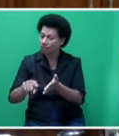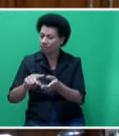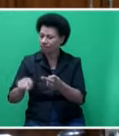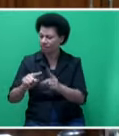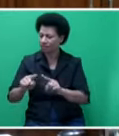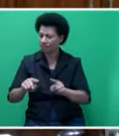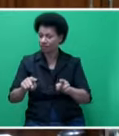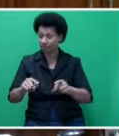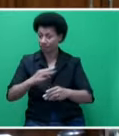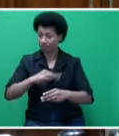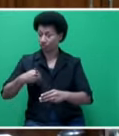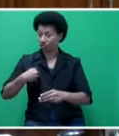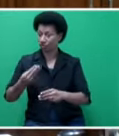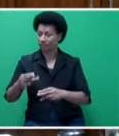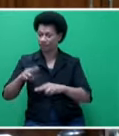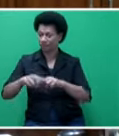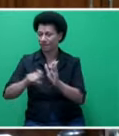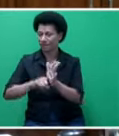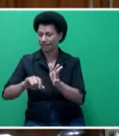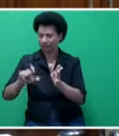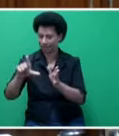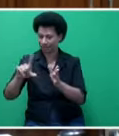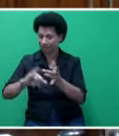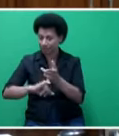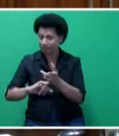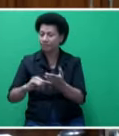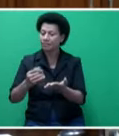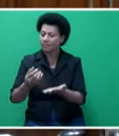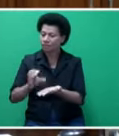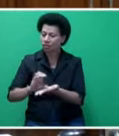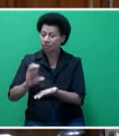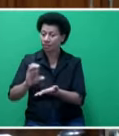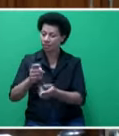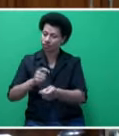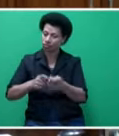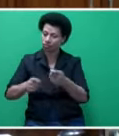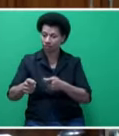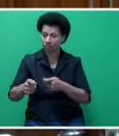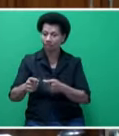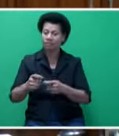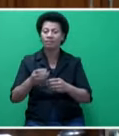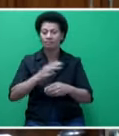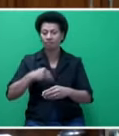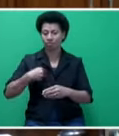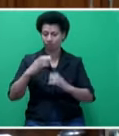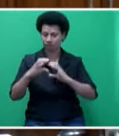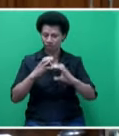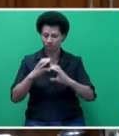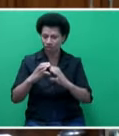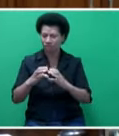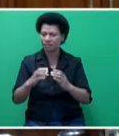ministries and agencies such as FRCS, Ministry of Commerce and Trade, Ministry of Communications, Office of Solicitor General, and various